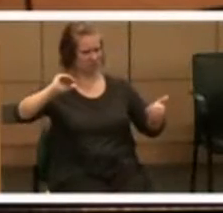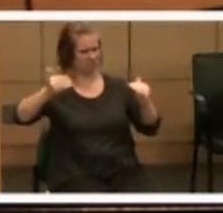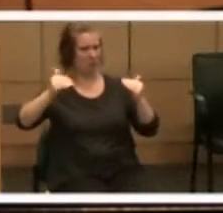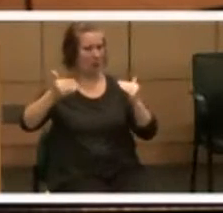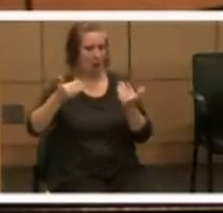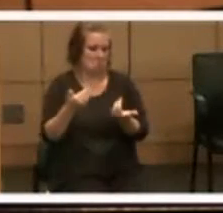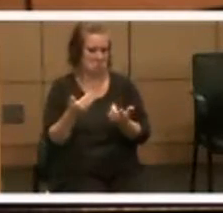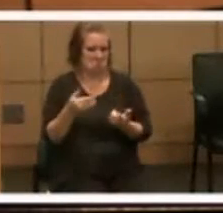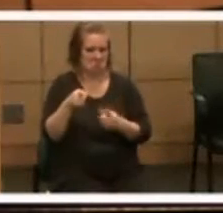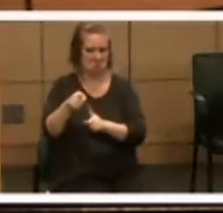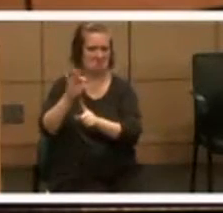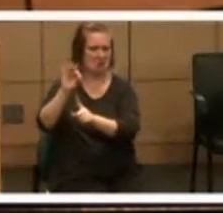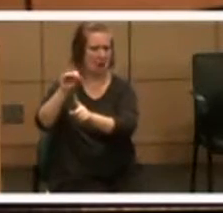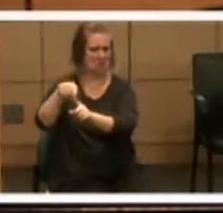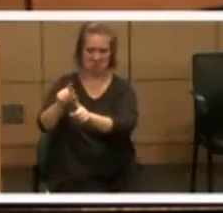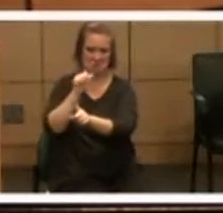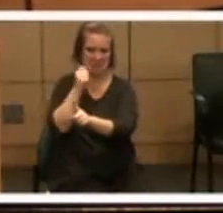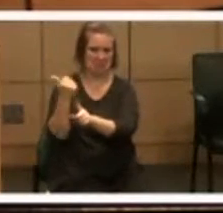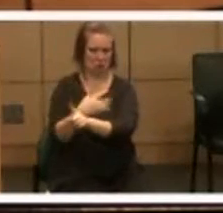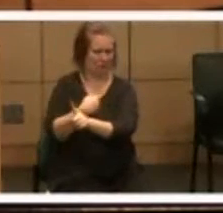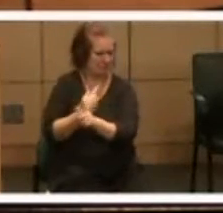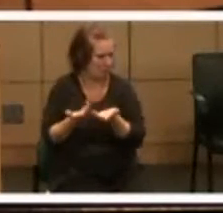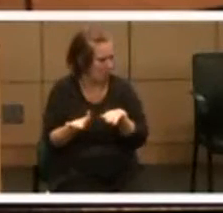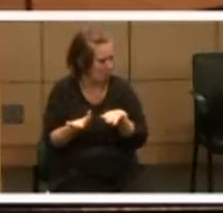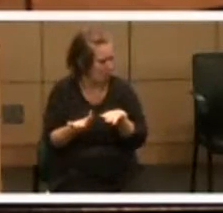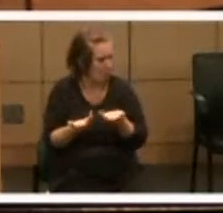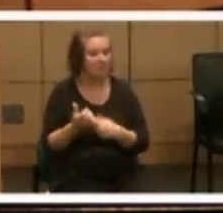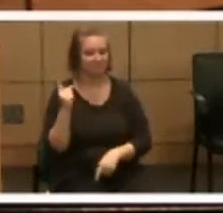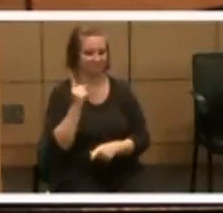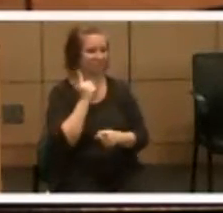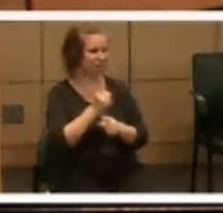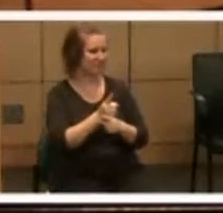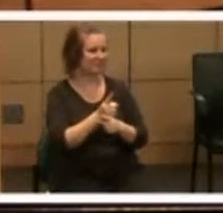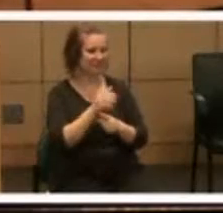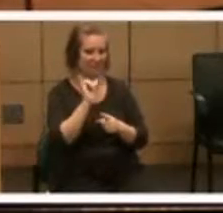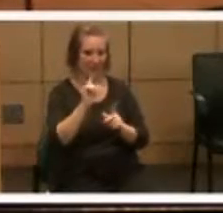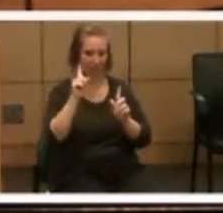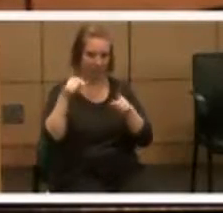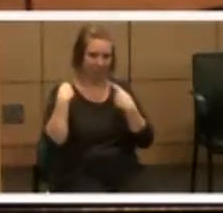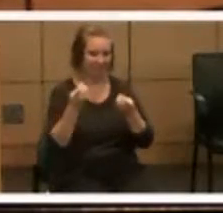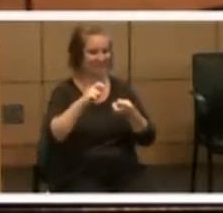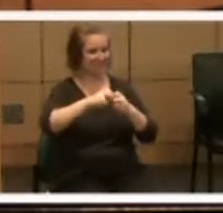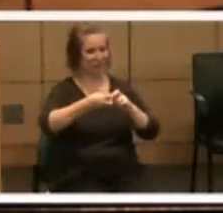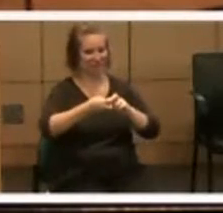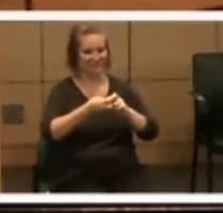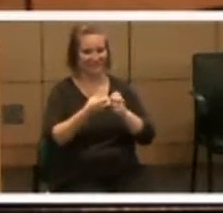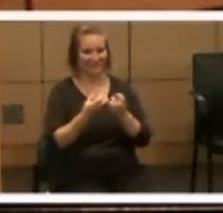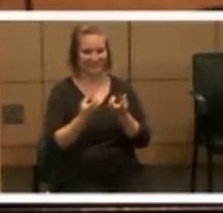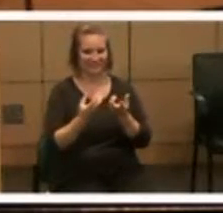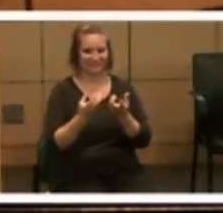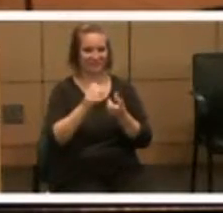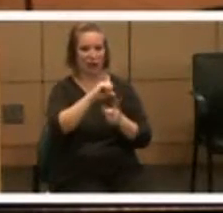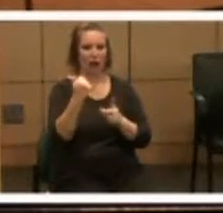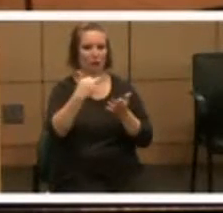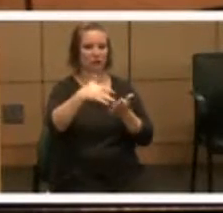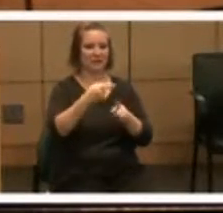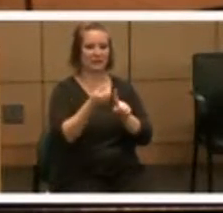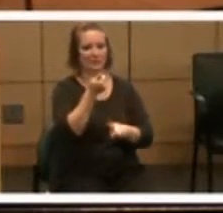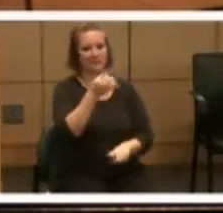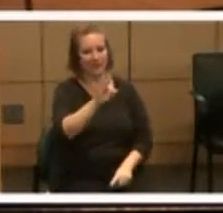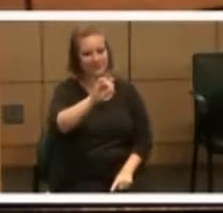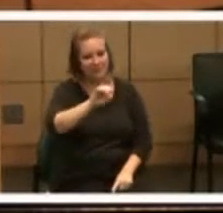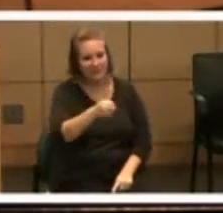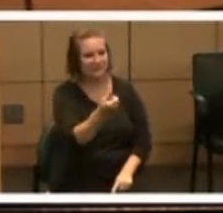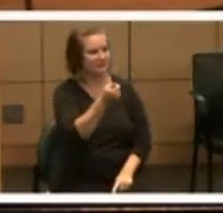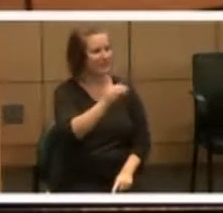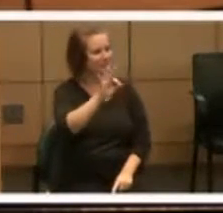me. Yeah. So I think that's always been the difficulty, like for instance with the earlier studies in the 80s and 90s, is that the